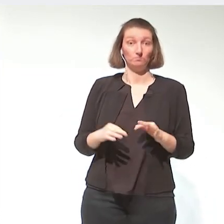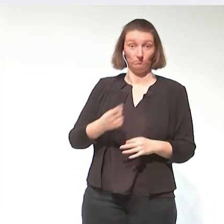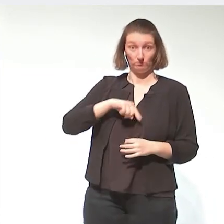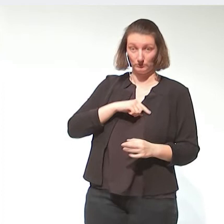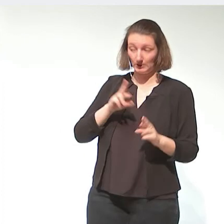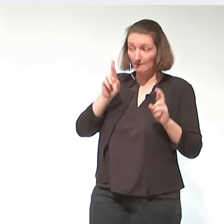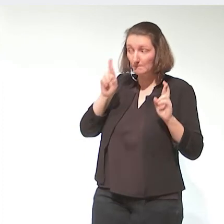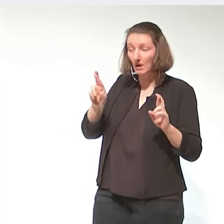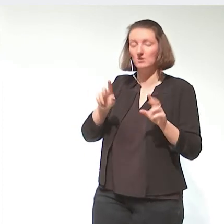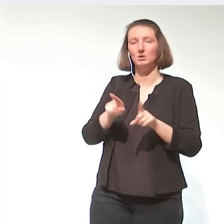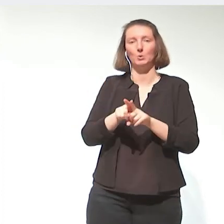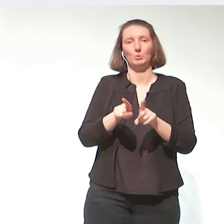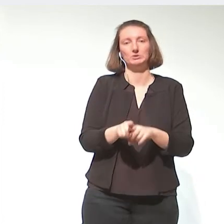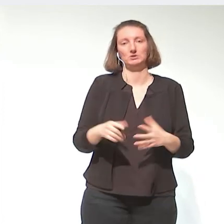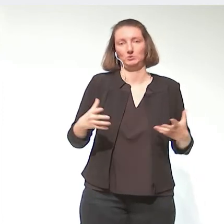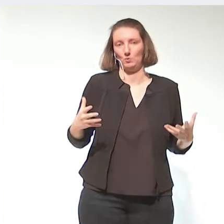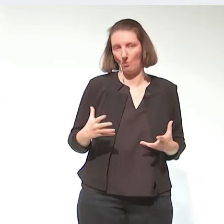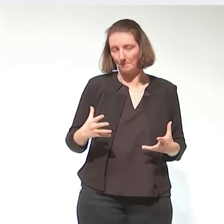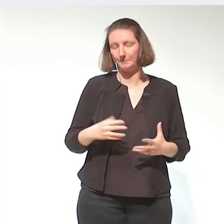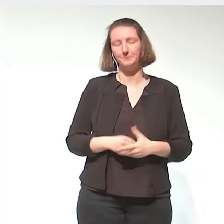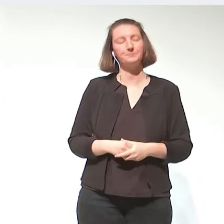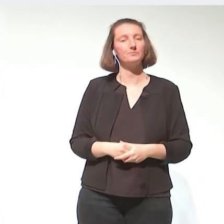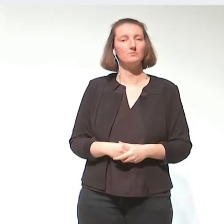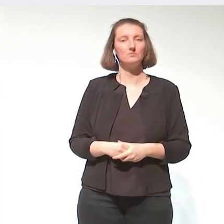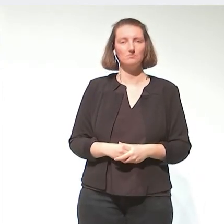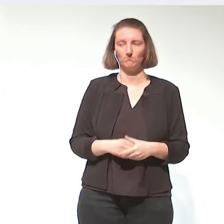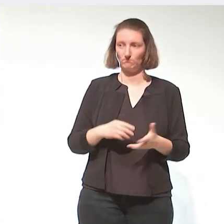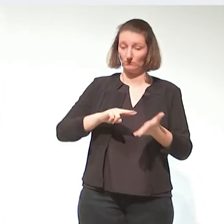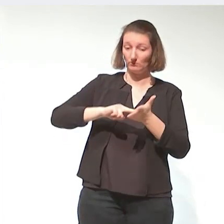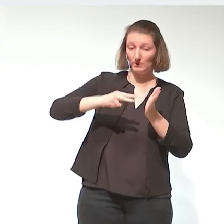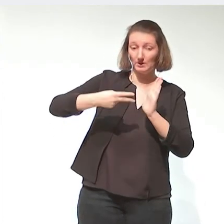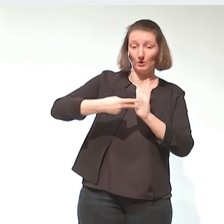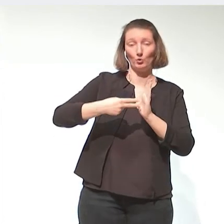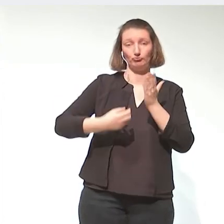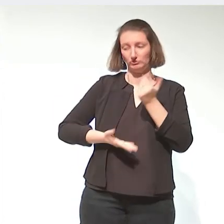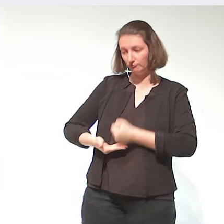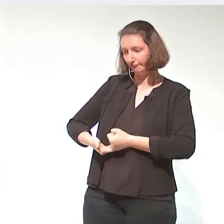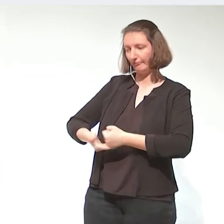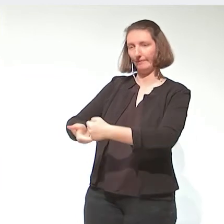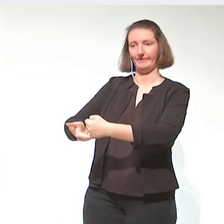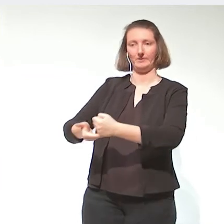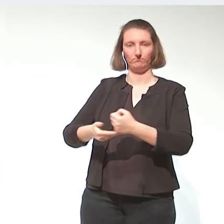states. It's our hope, additionally, that there should be a